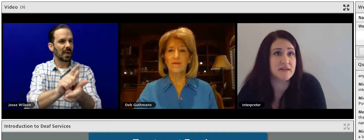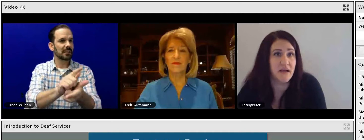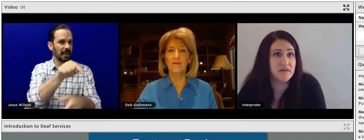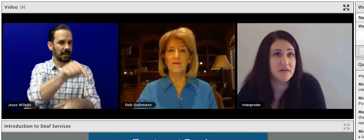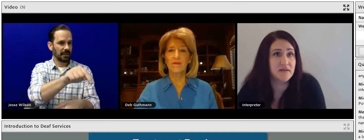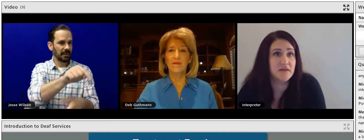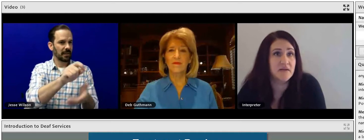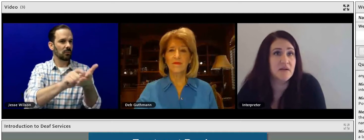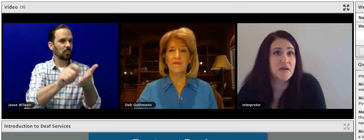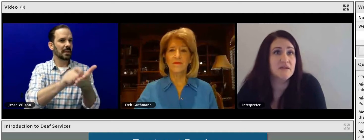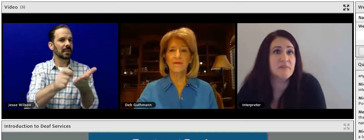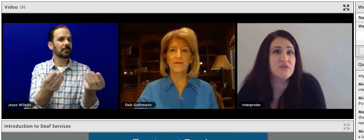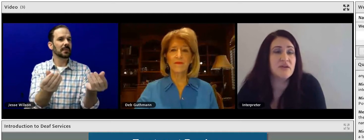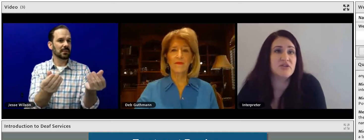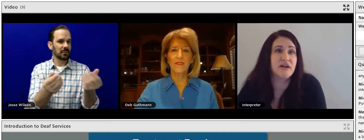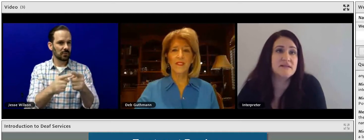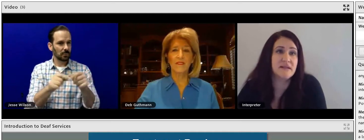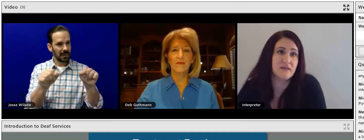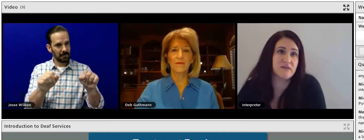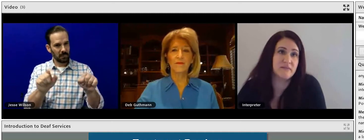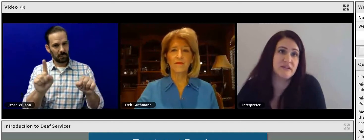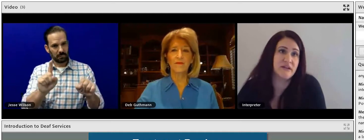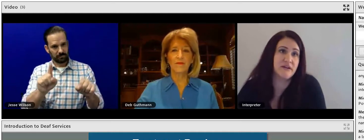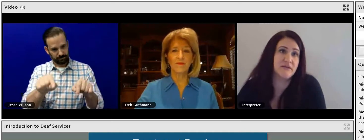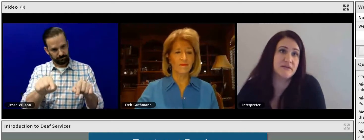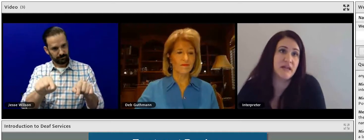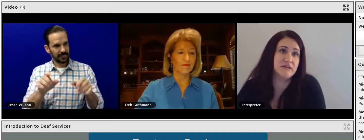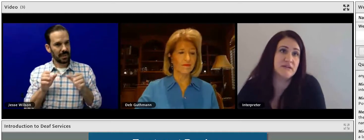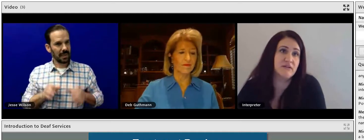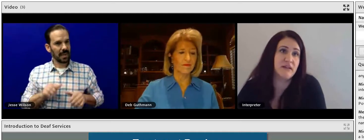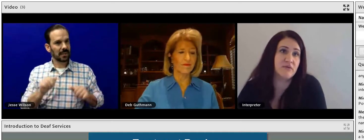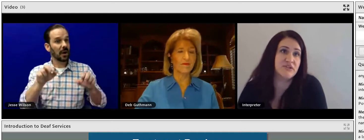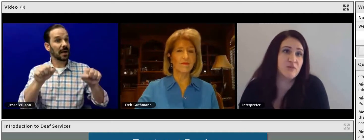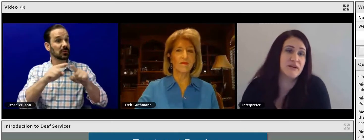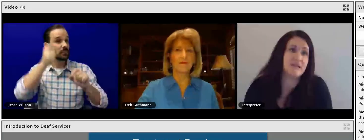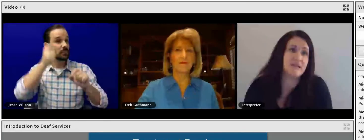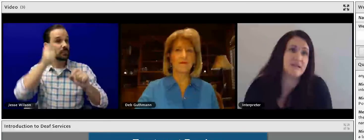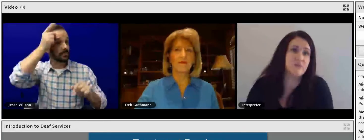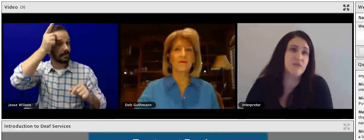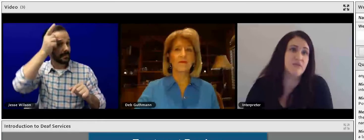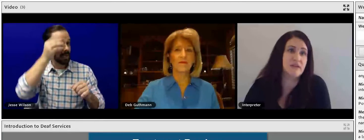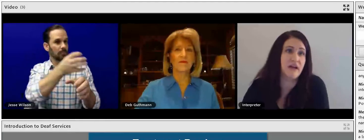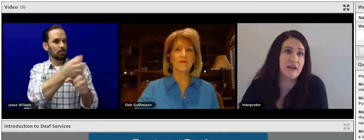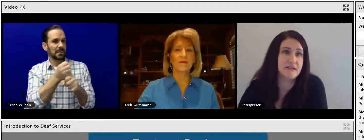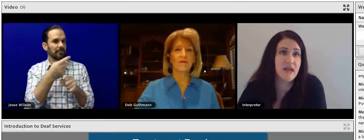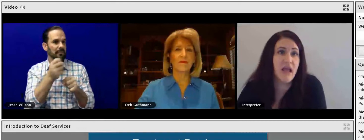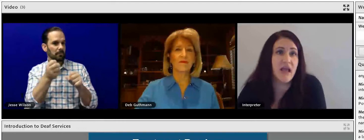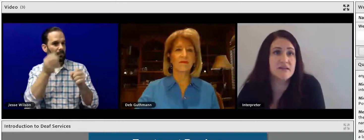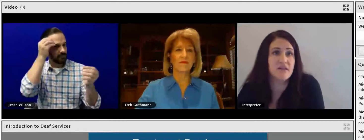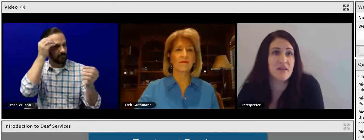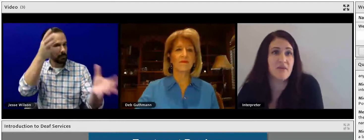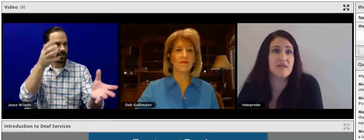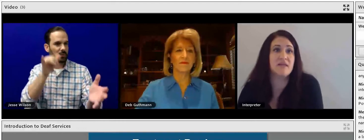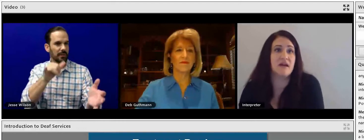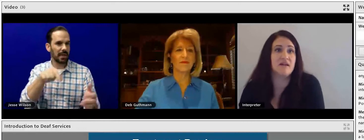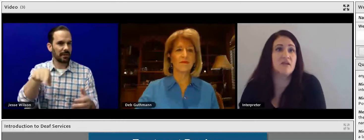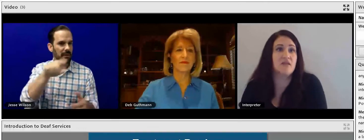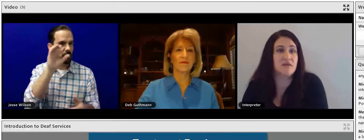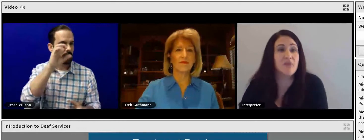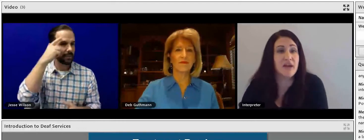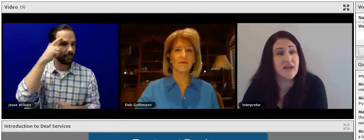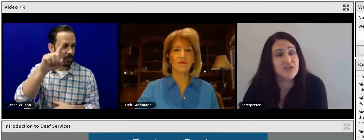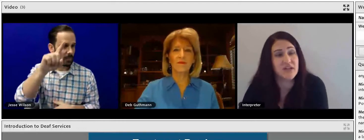who is fluent in ASL, somebody who can translate those written materials into a language that's more accessible to those clients. And